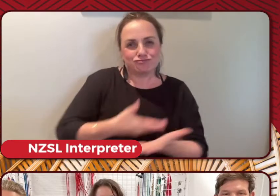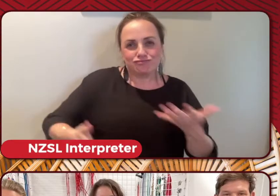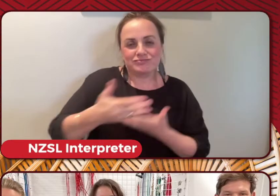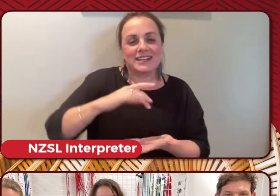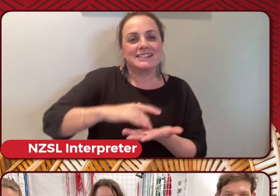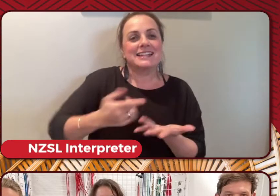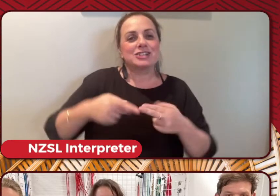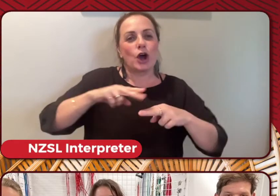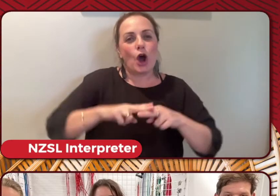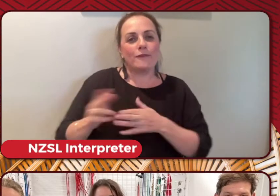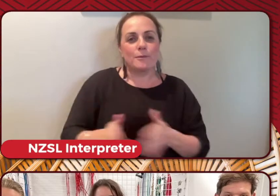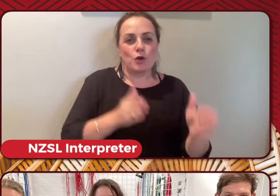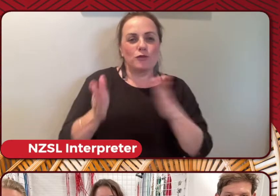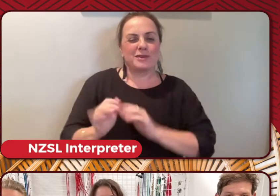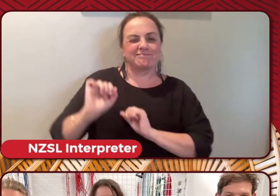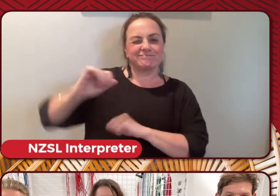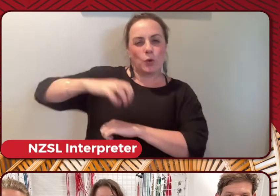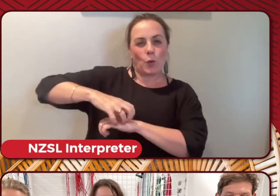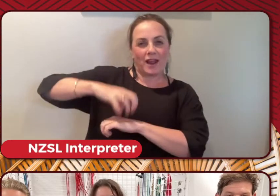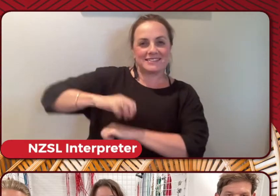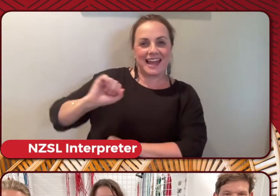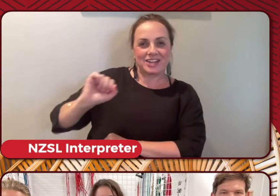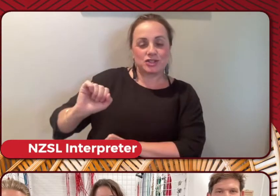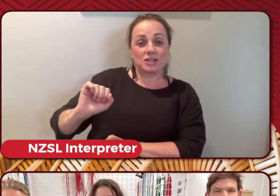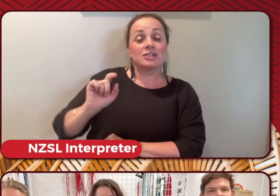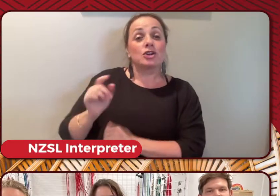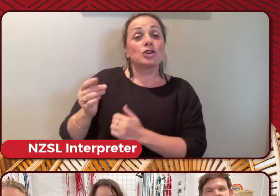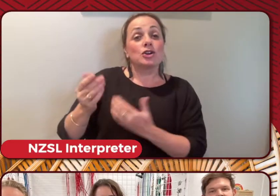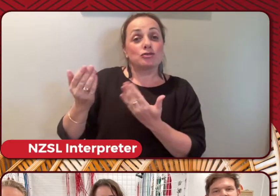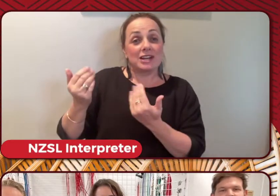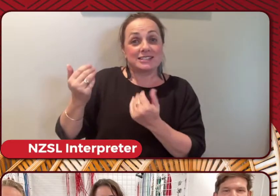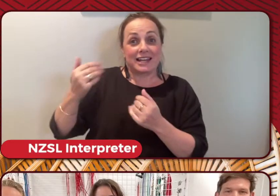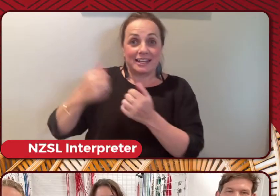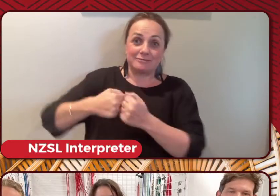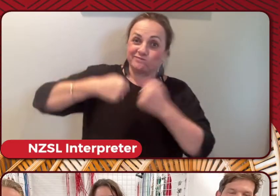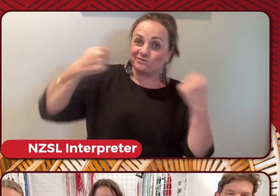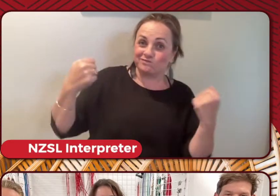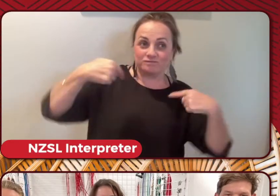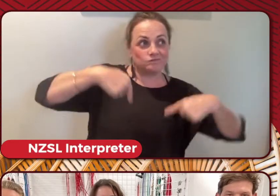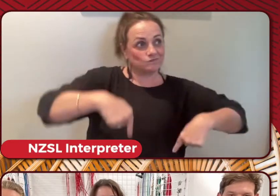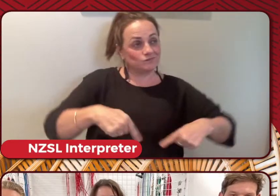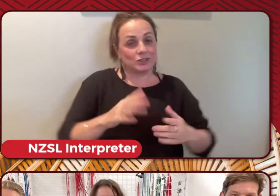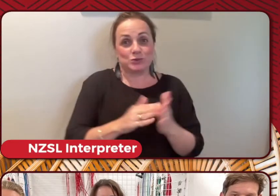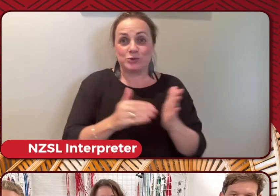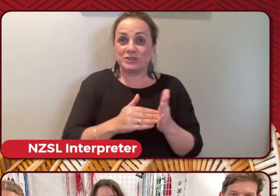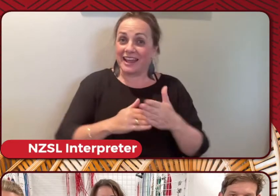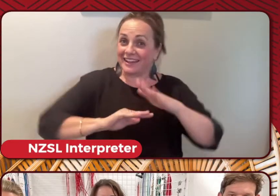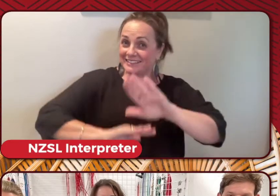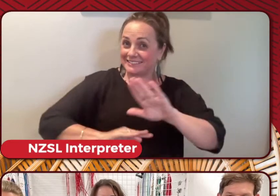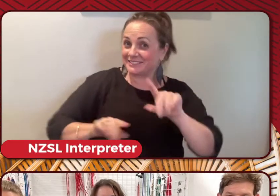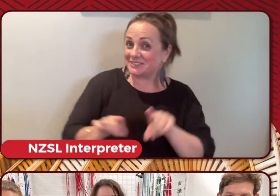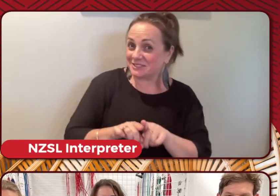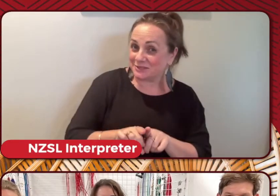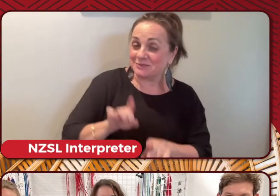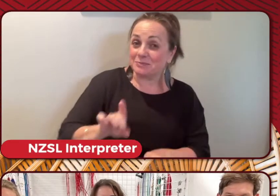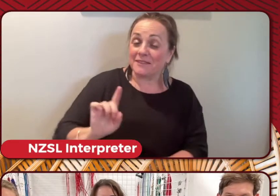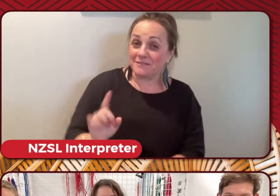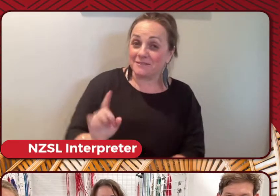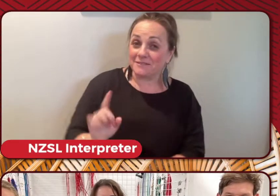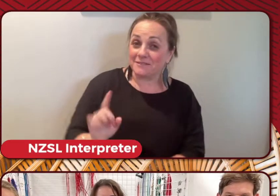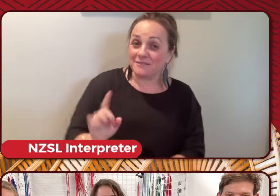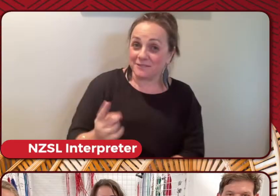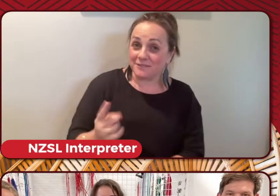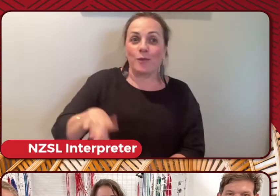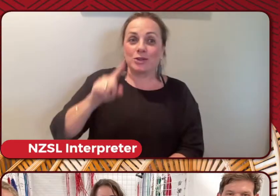organisation and their recent expansion back into New Zealand. But firstly, I do just want to acknowledge the